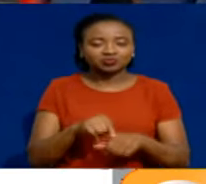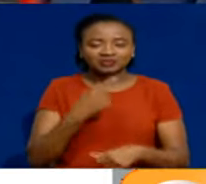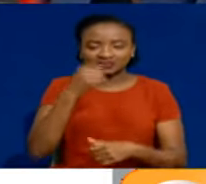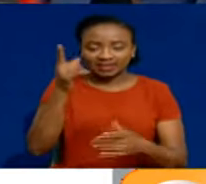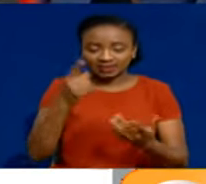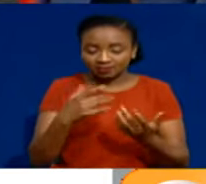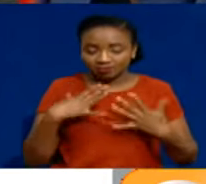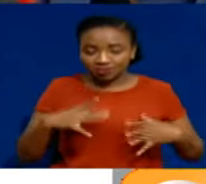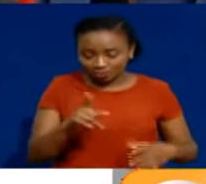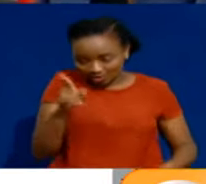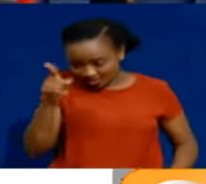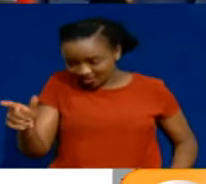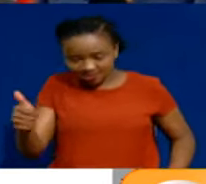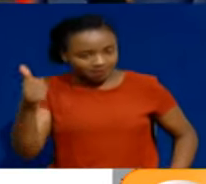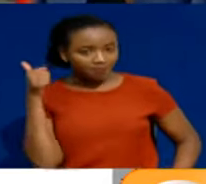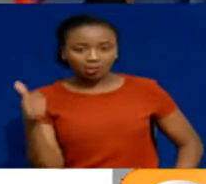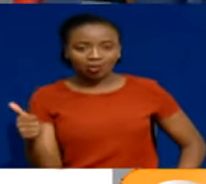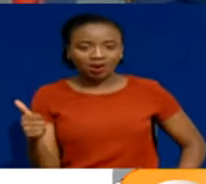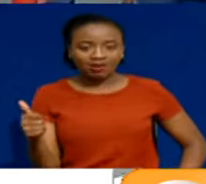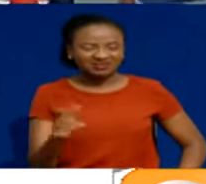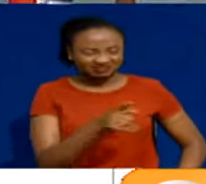way. We will be there.